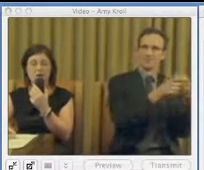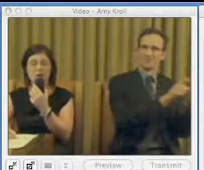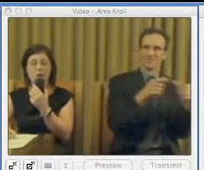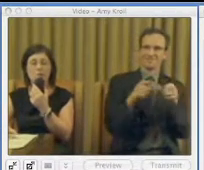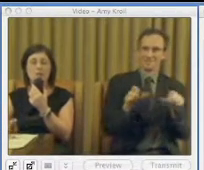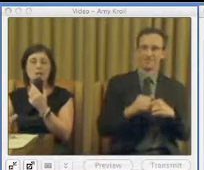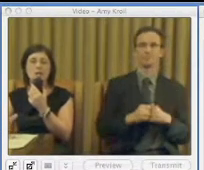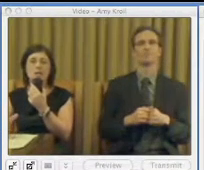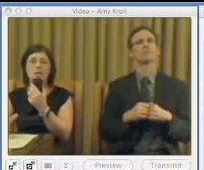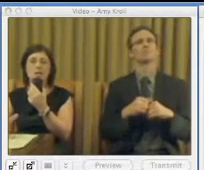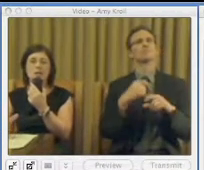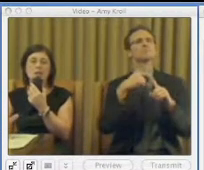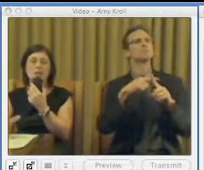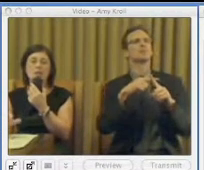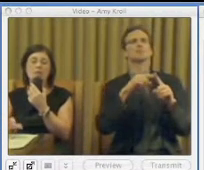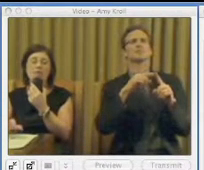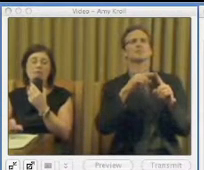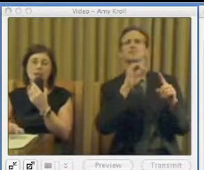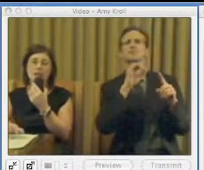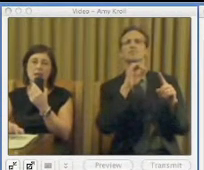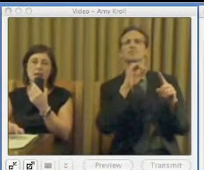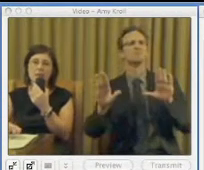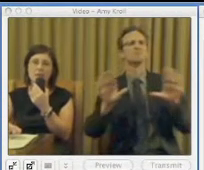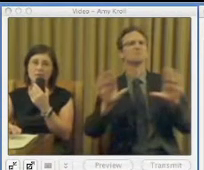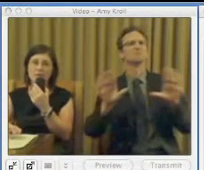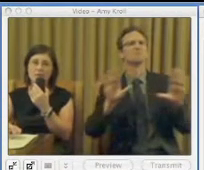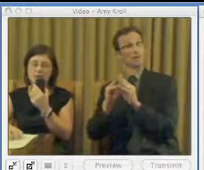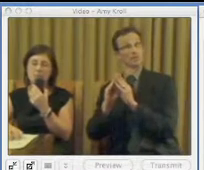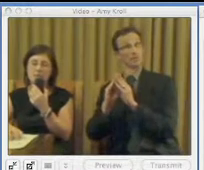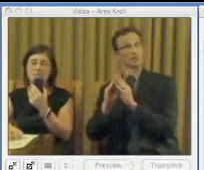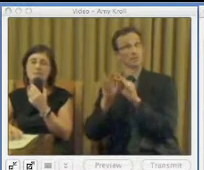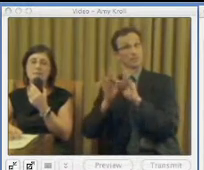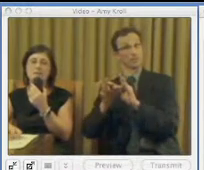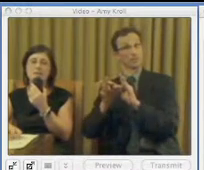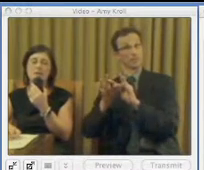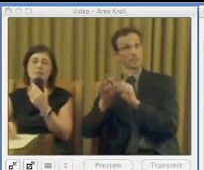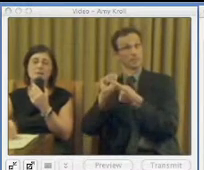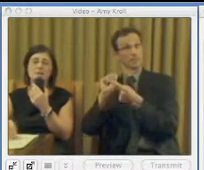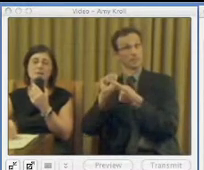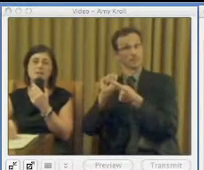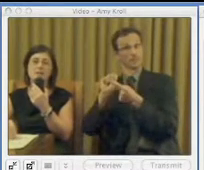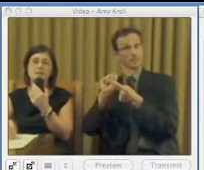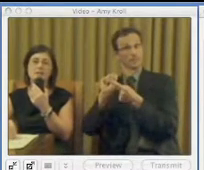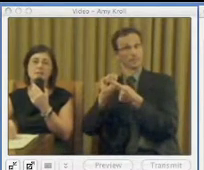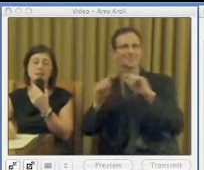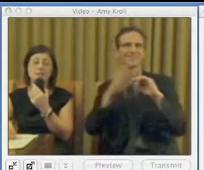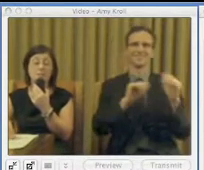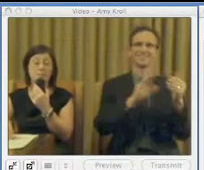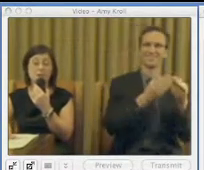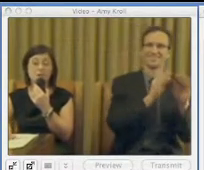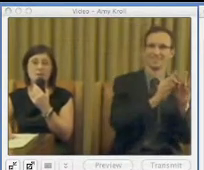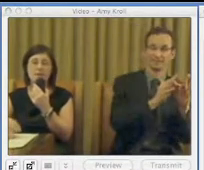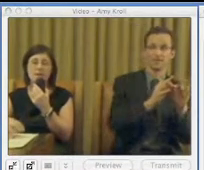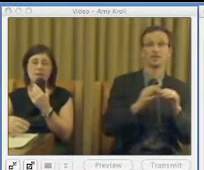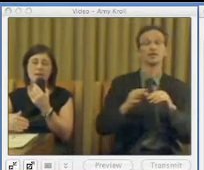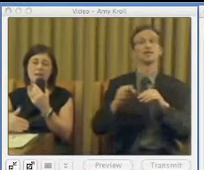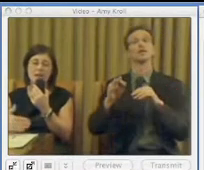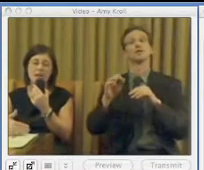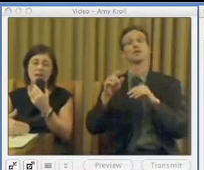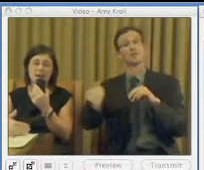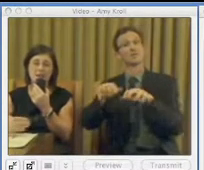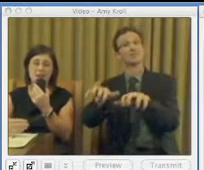And the goals of the interaction. So often in a conference setting, delegates are